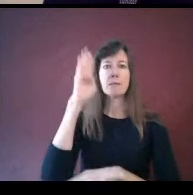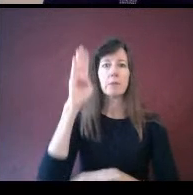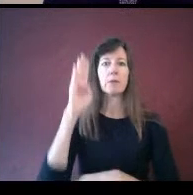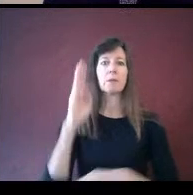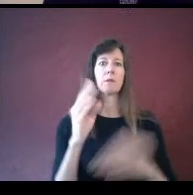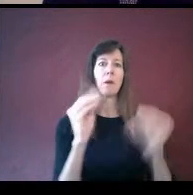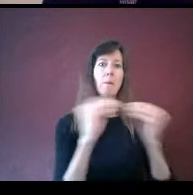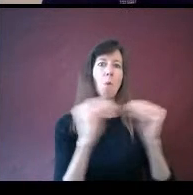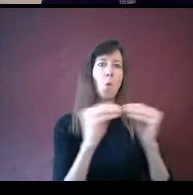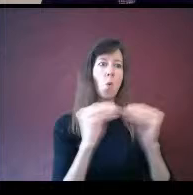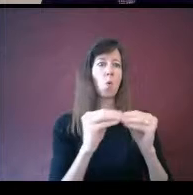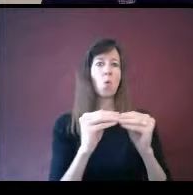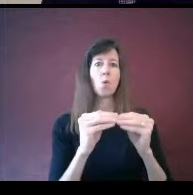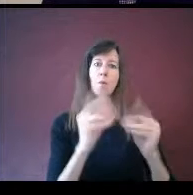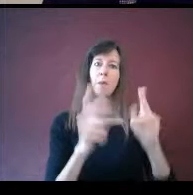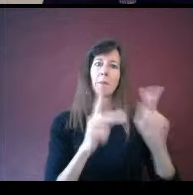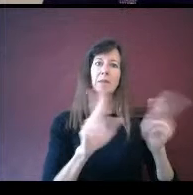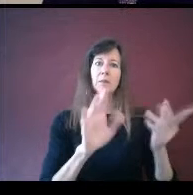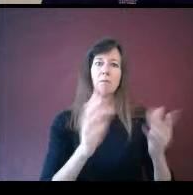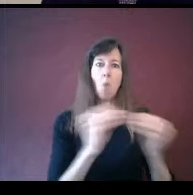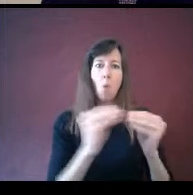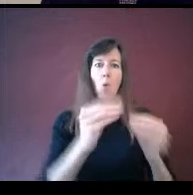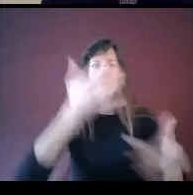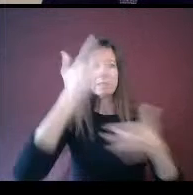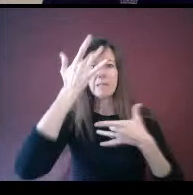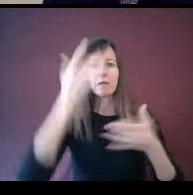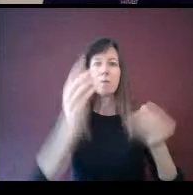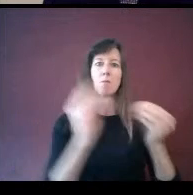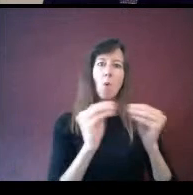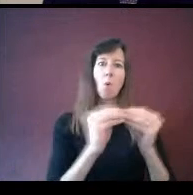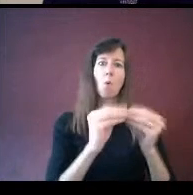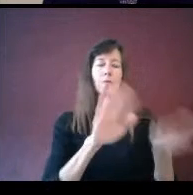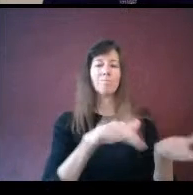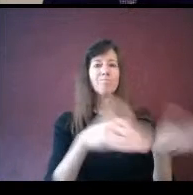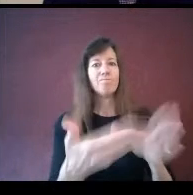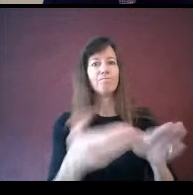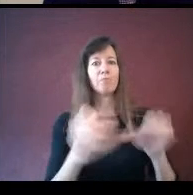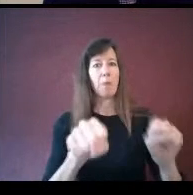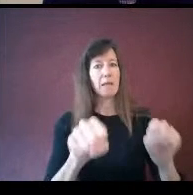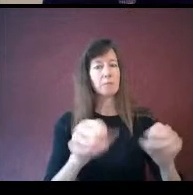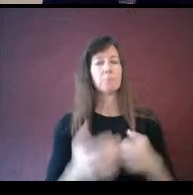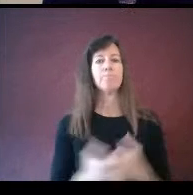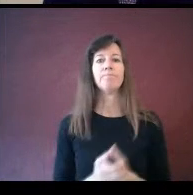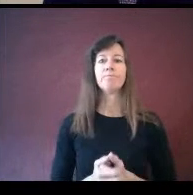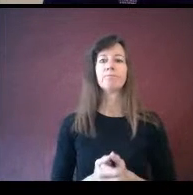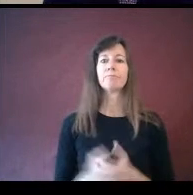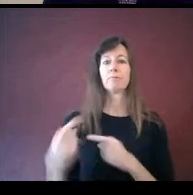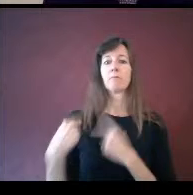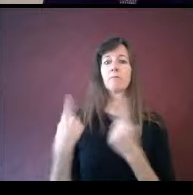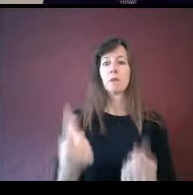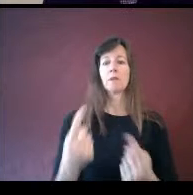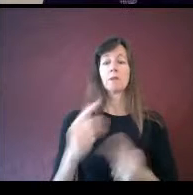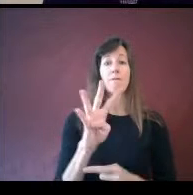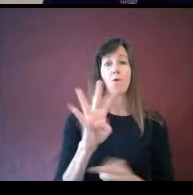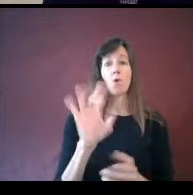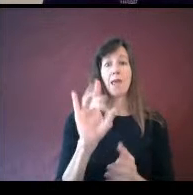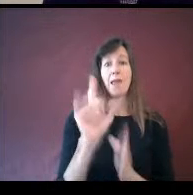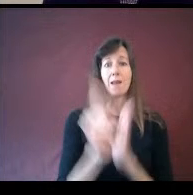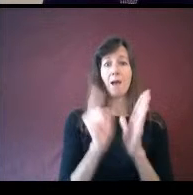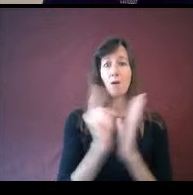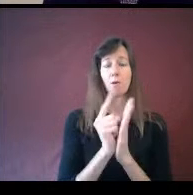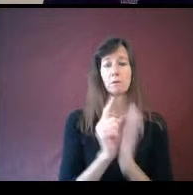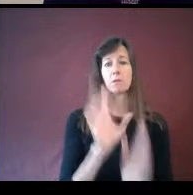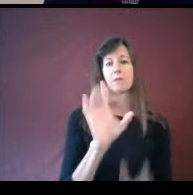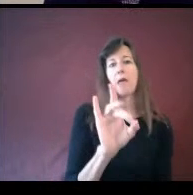of life. In the last 24-hour period, we've been at an 8.25% rate. So